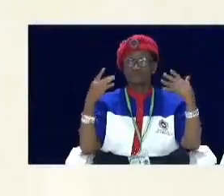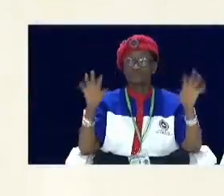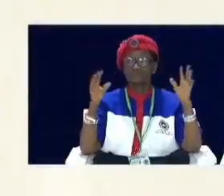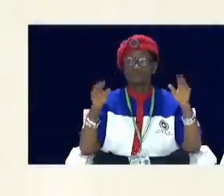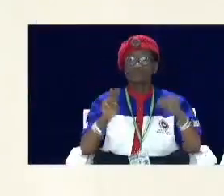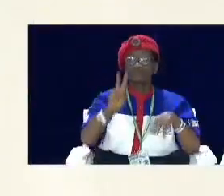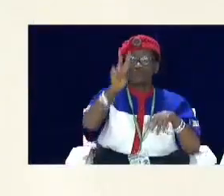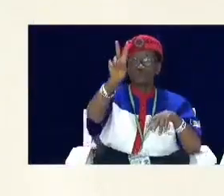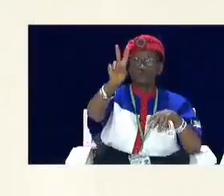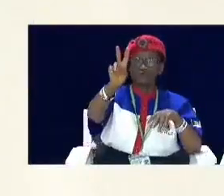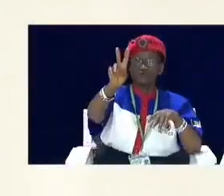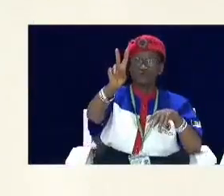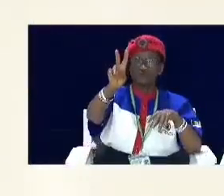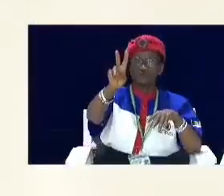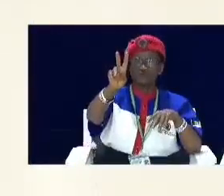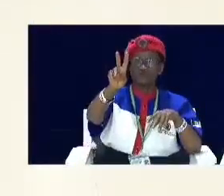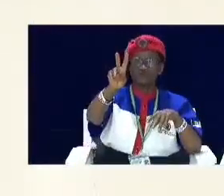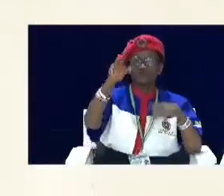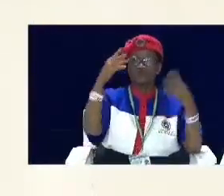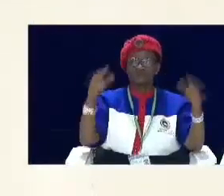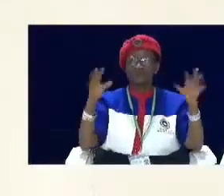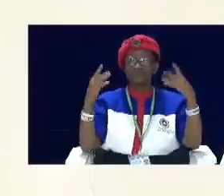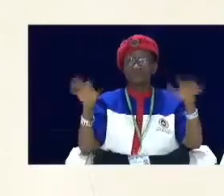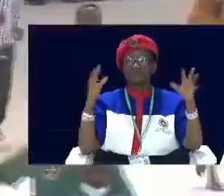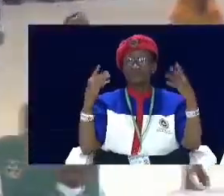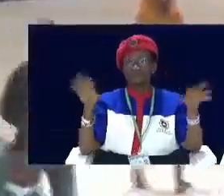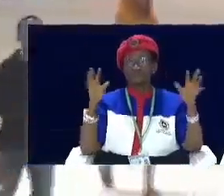Two. A.G.